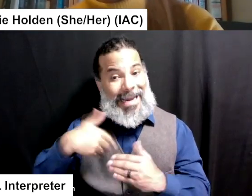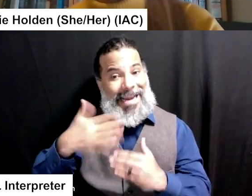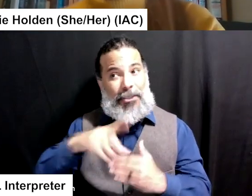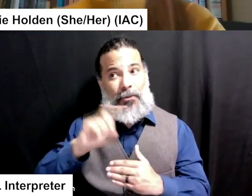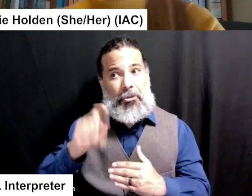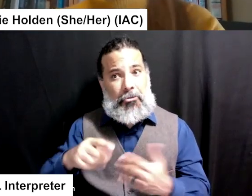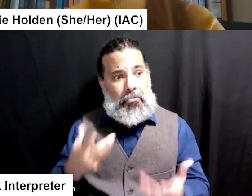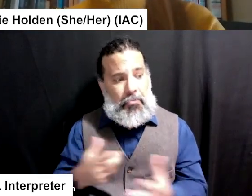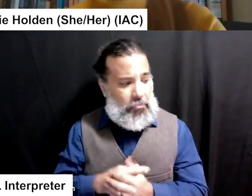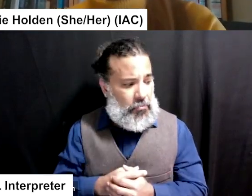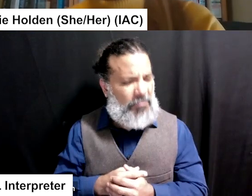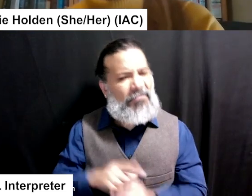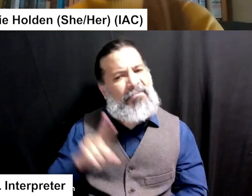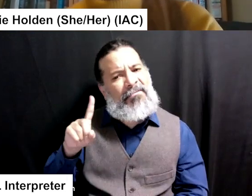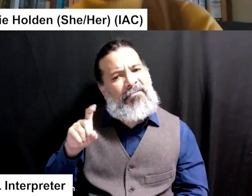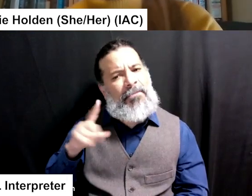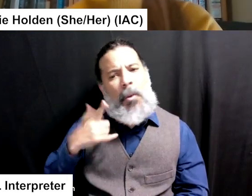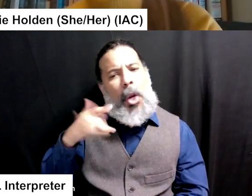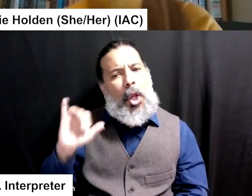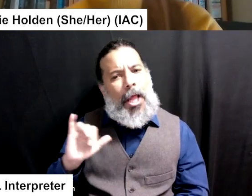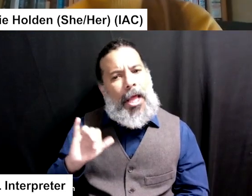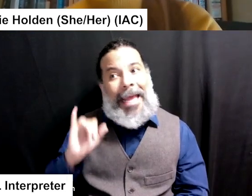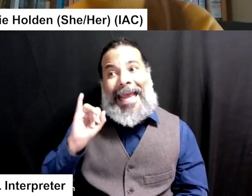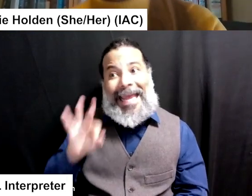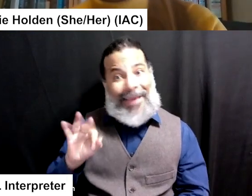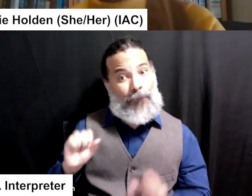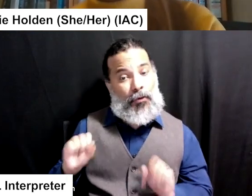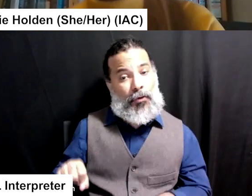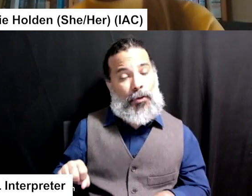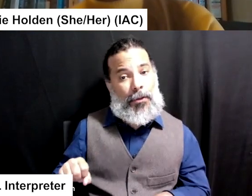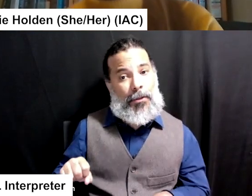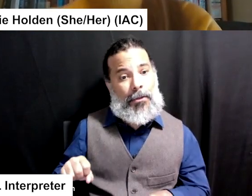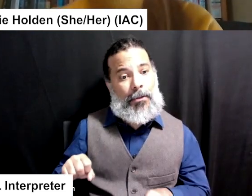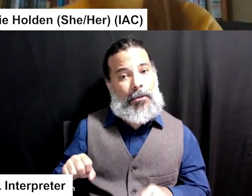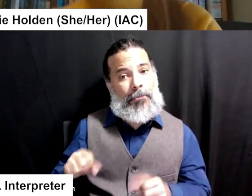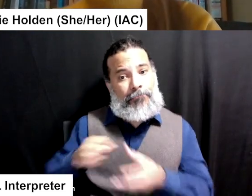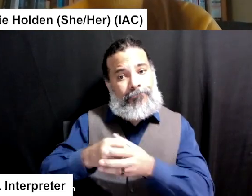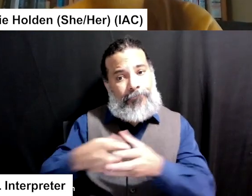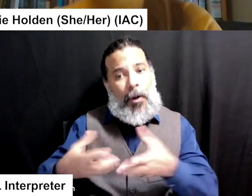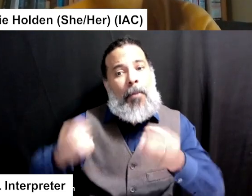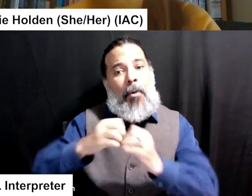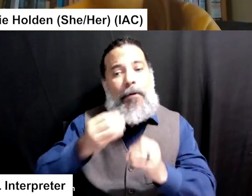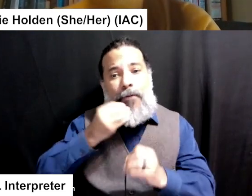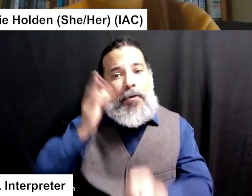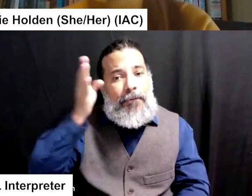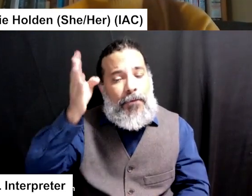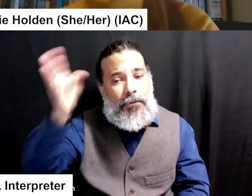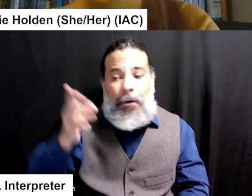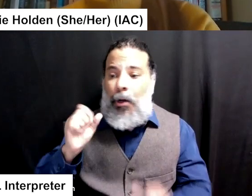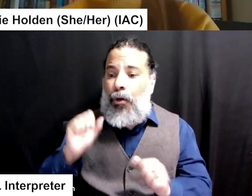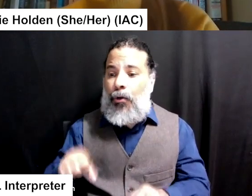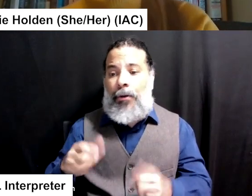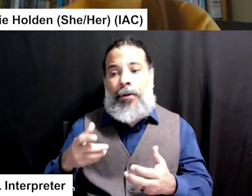about is, what would it look like if we were able to grow more of our food in the future, if folks were able to grow